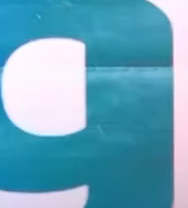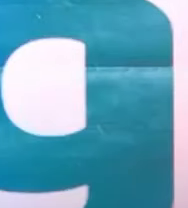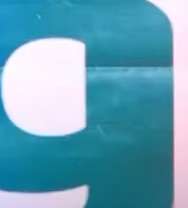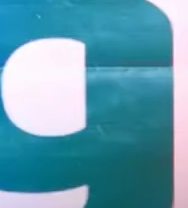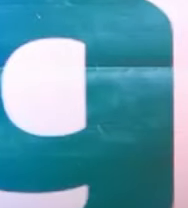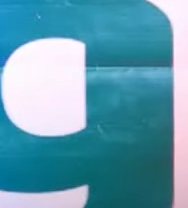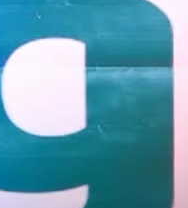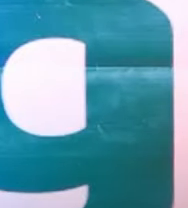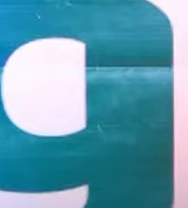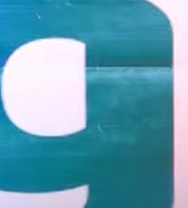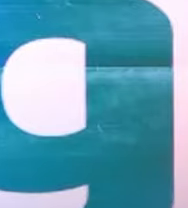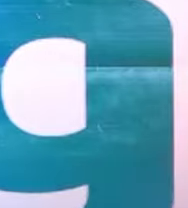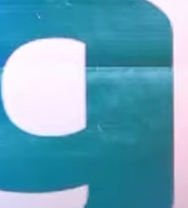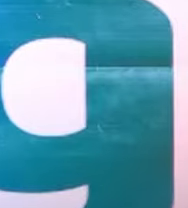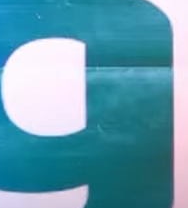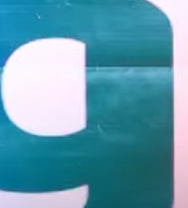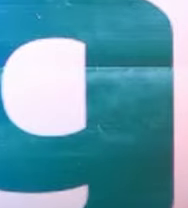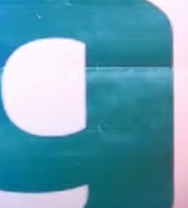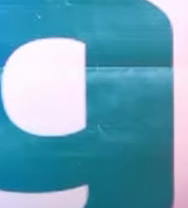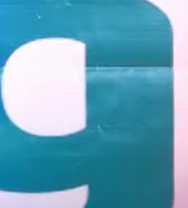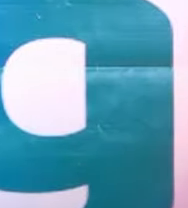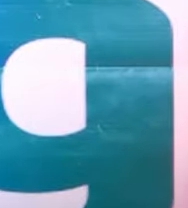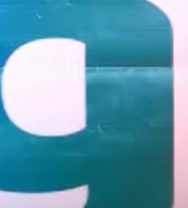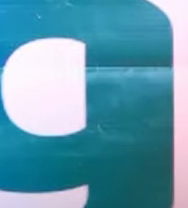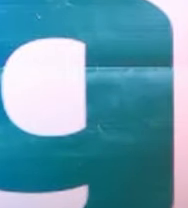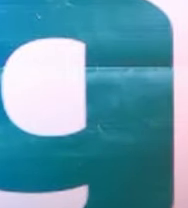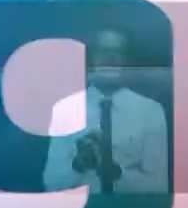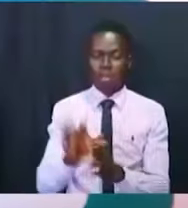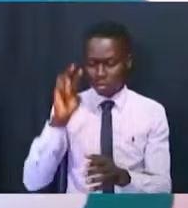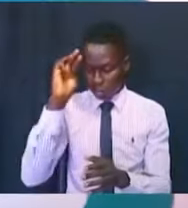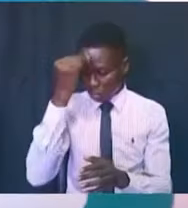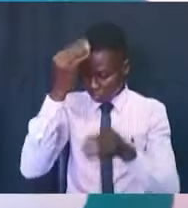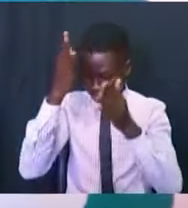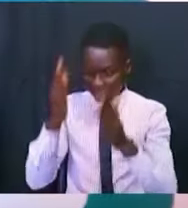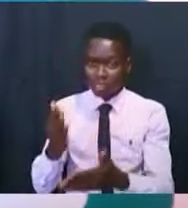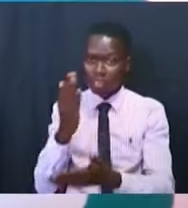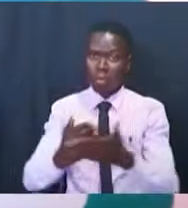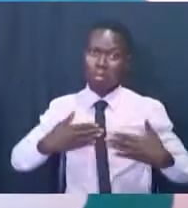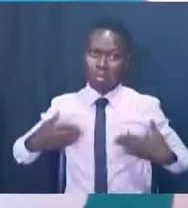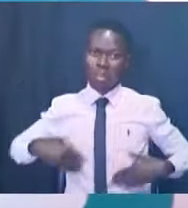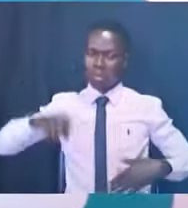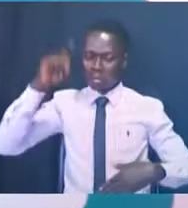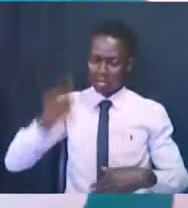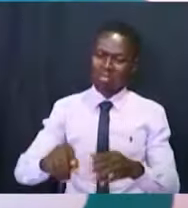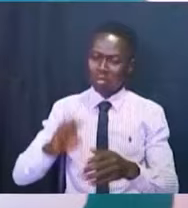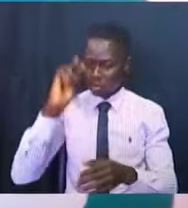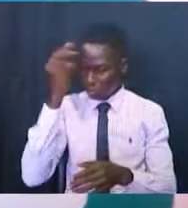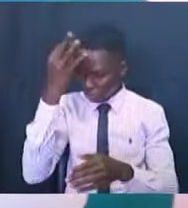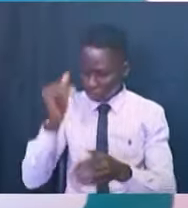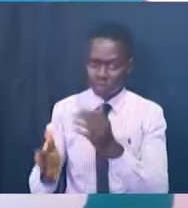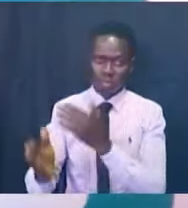prayer, amen and a woman, and he is not remorseful, a minister, somebody who's supposed to be a minister of